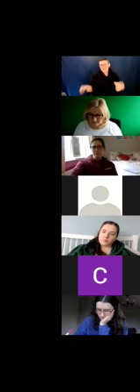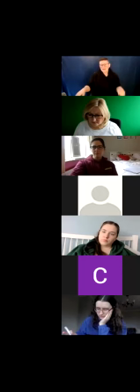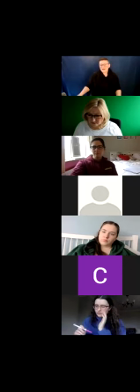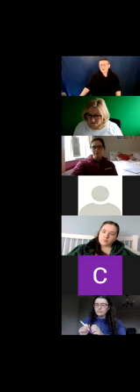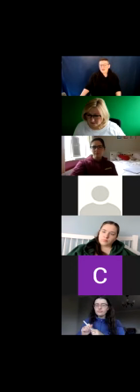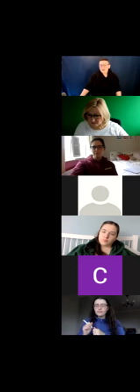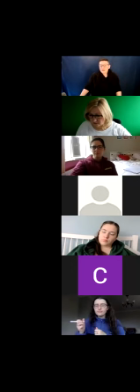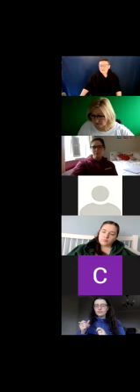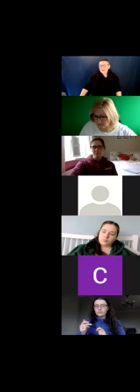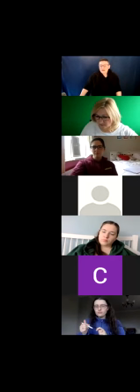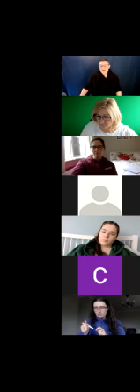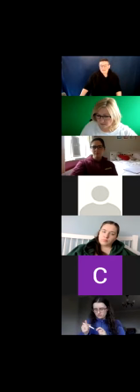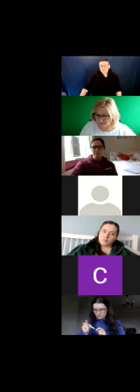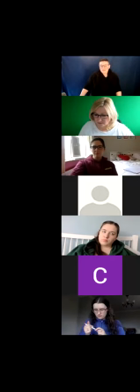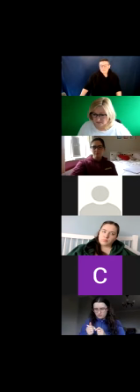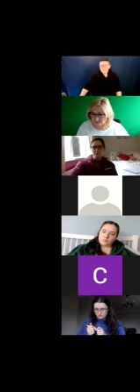abstract.